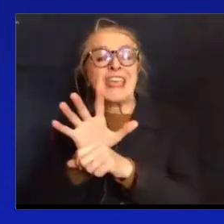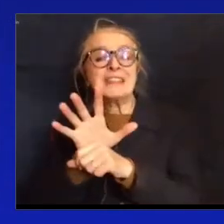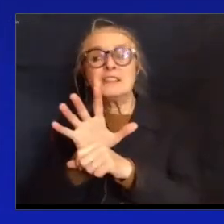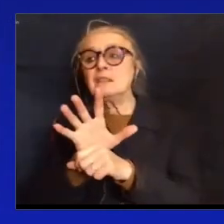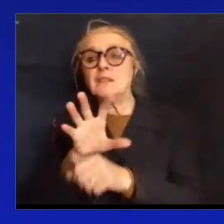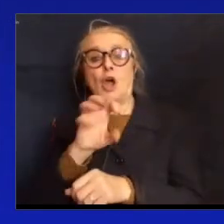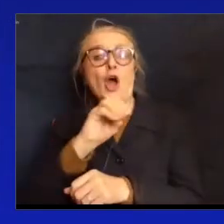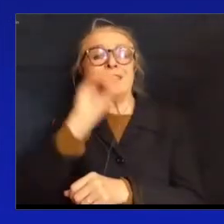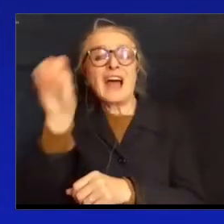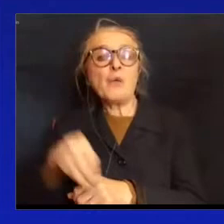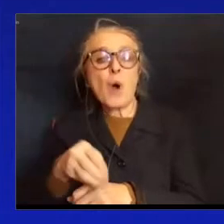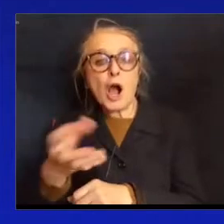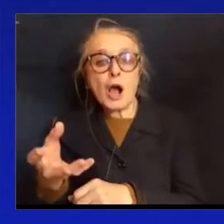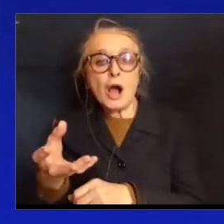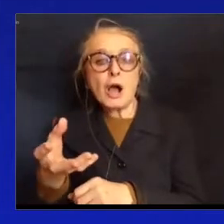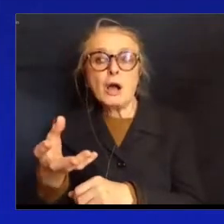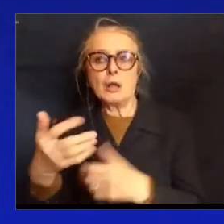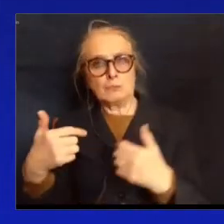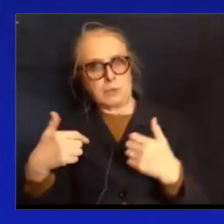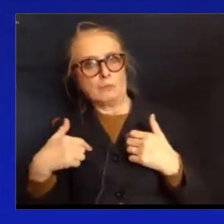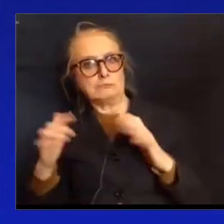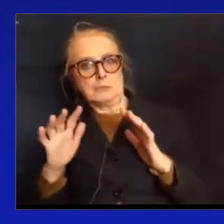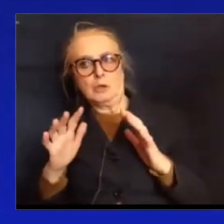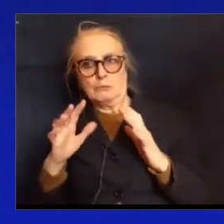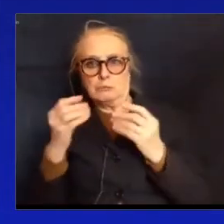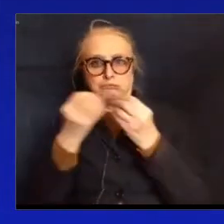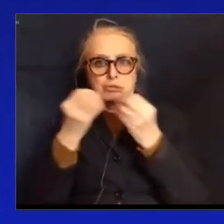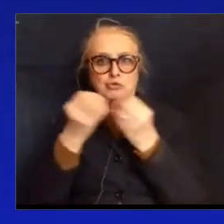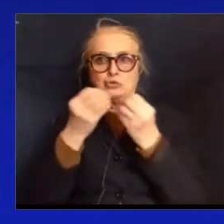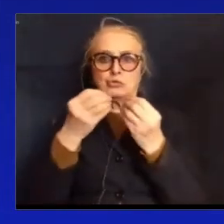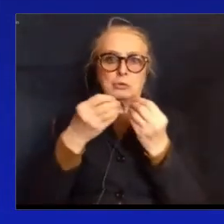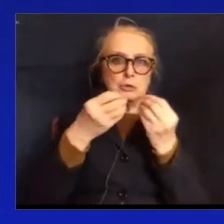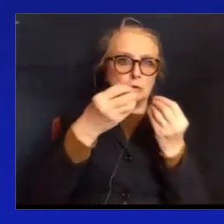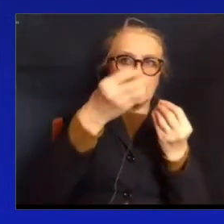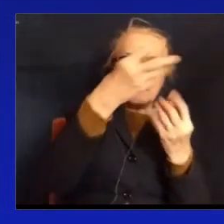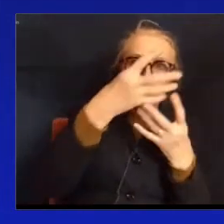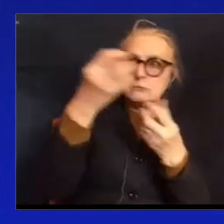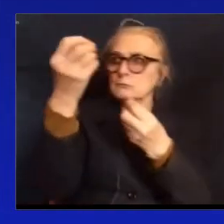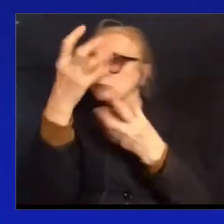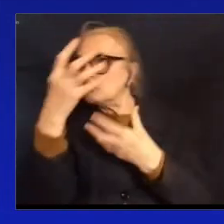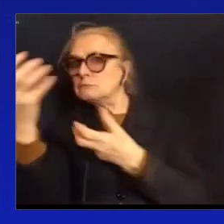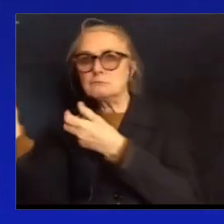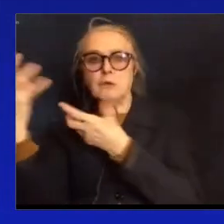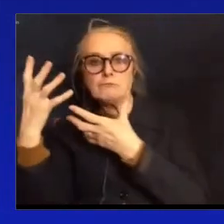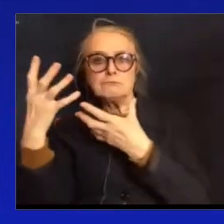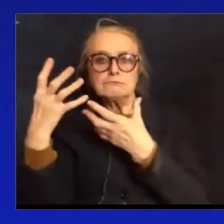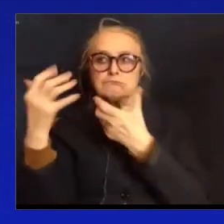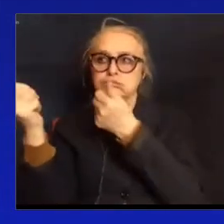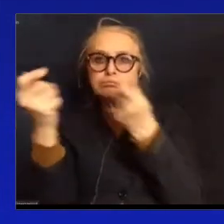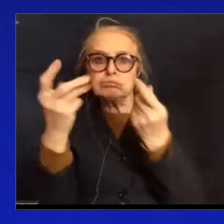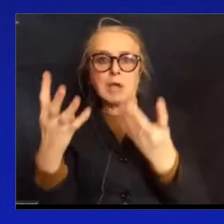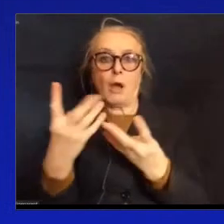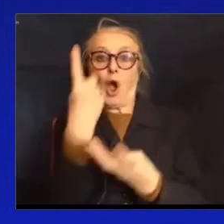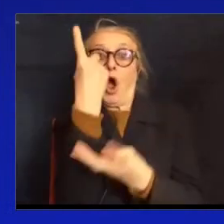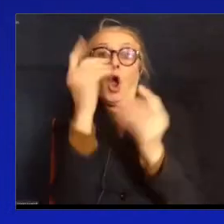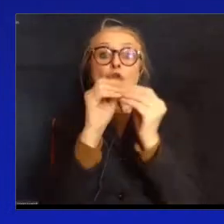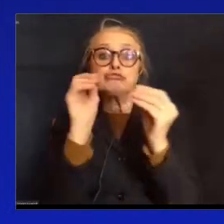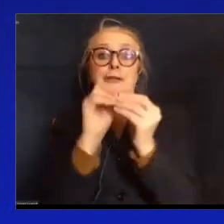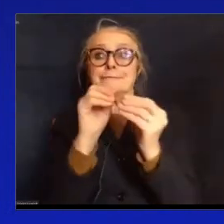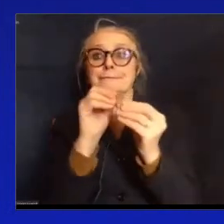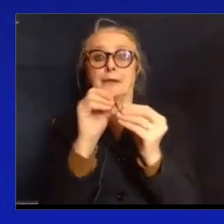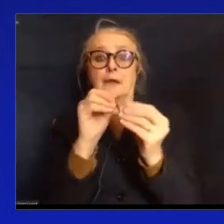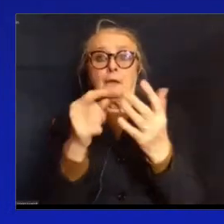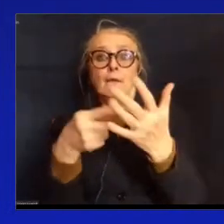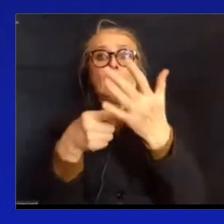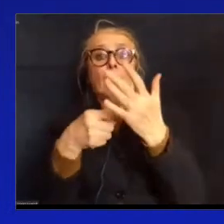one, rate of COVID that was raised as a criteria. Rather, the Chief Medical Officer of Health is looking